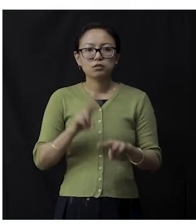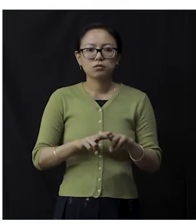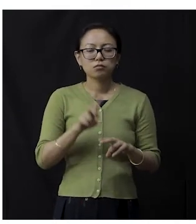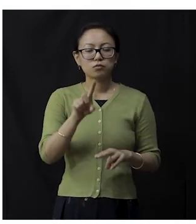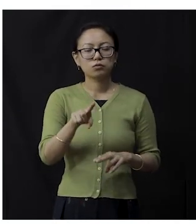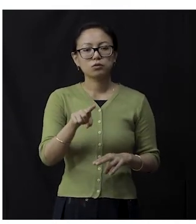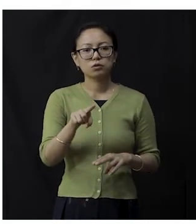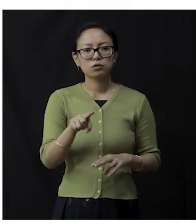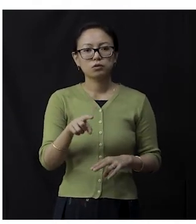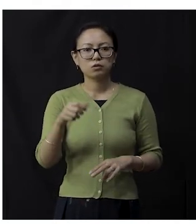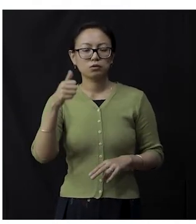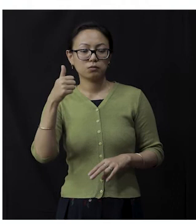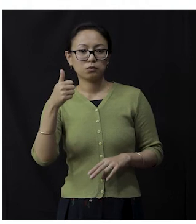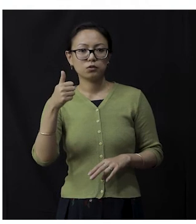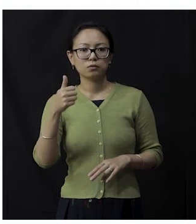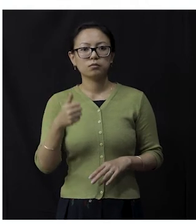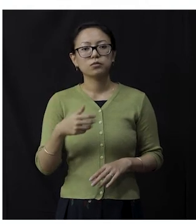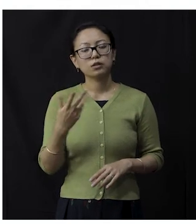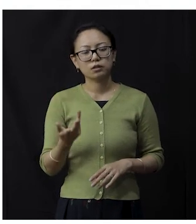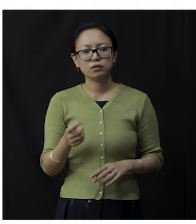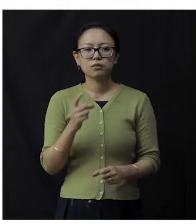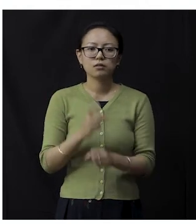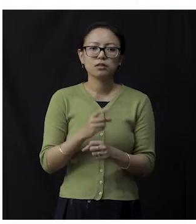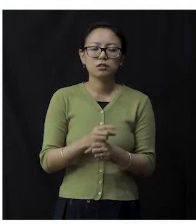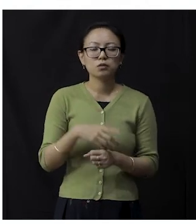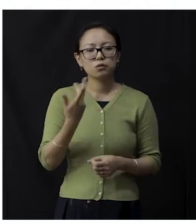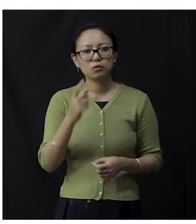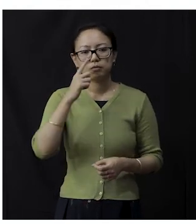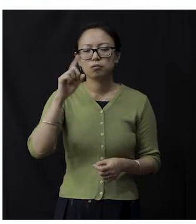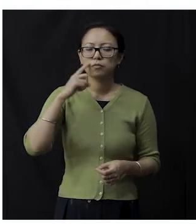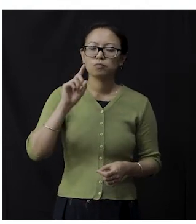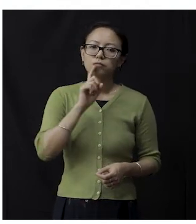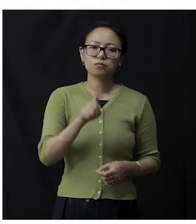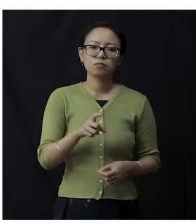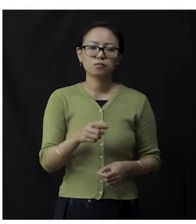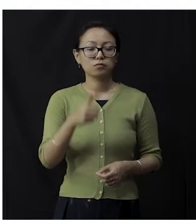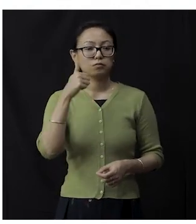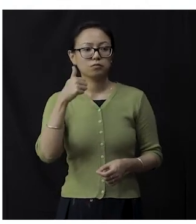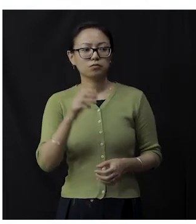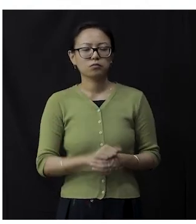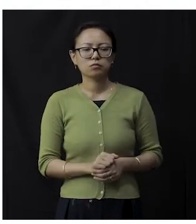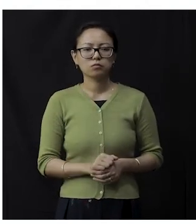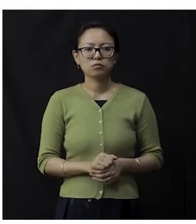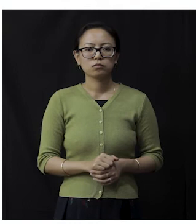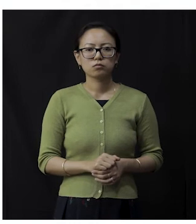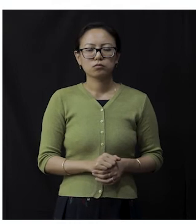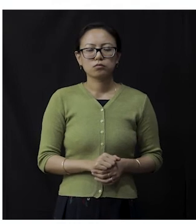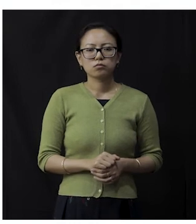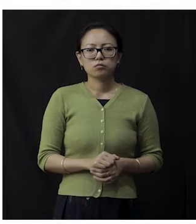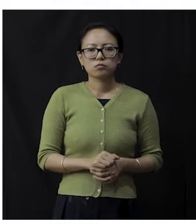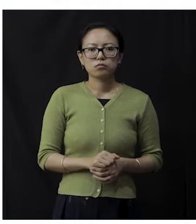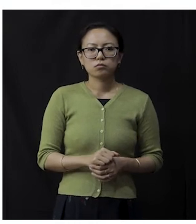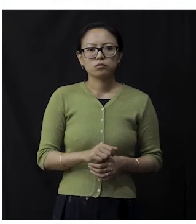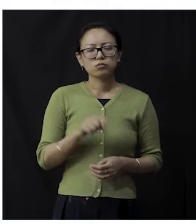me your thumb." Yes, good job done. You worked really hard at maths today. I'm so proud